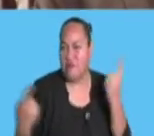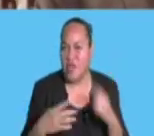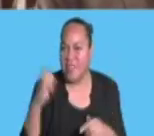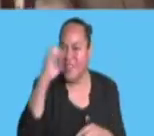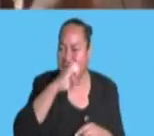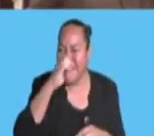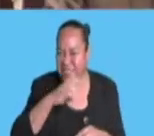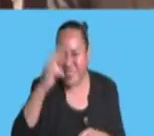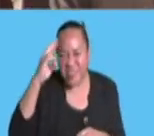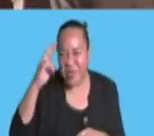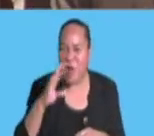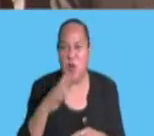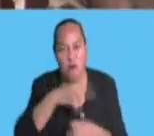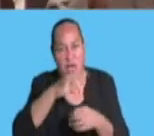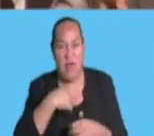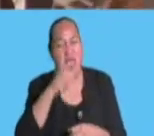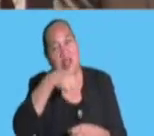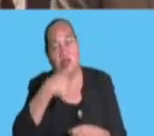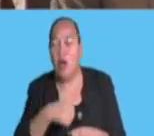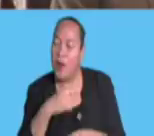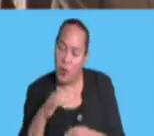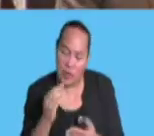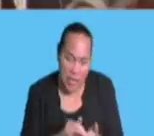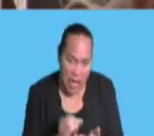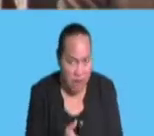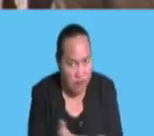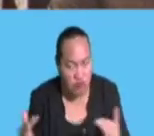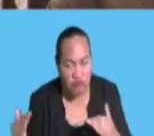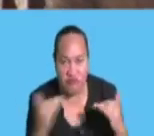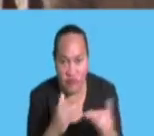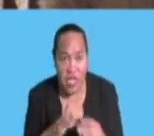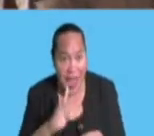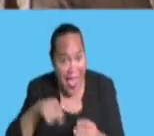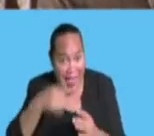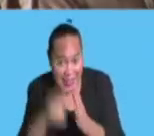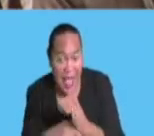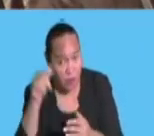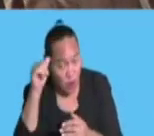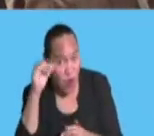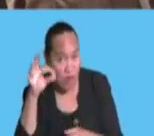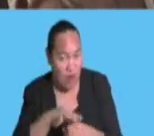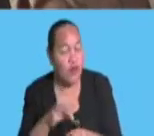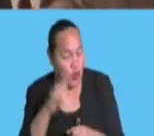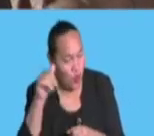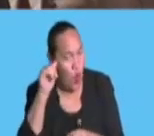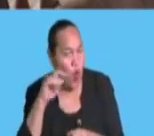color, where you are, whether you voted us or not. We are here to serve you. And you know, next time around when you come to elections, you know who to vote